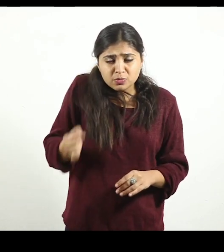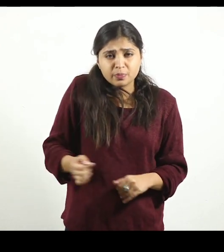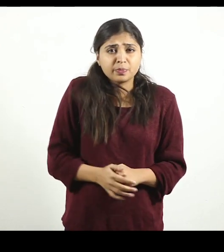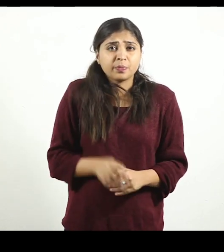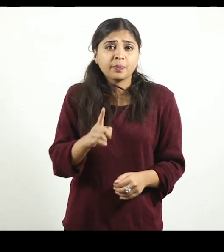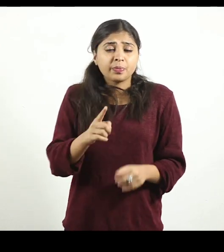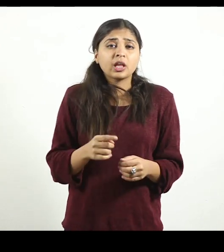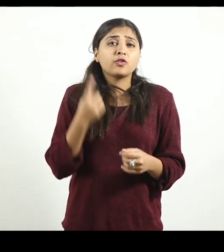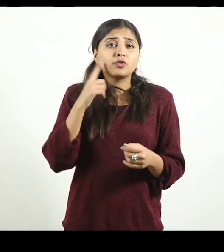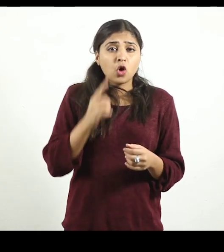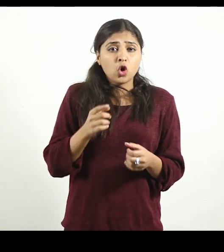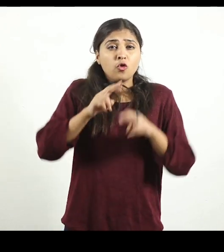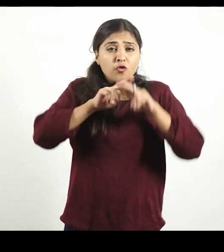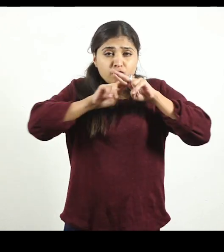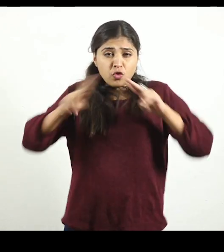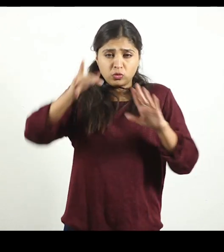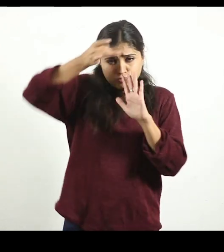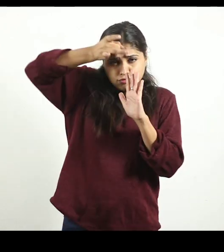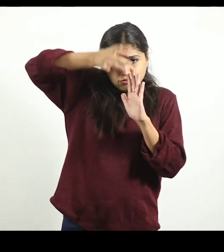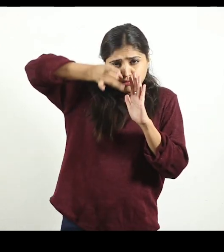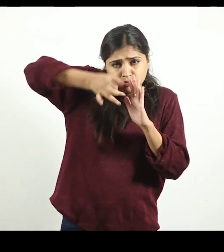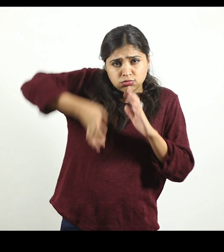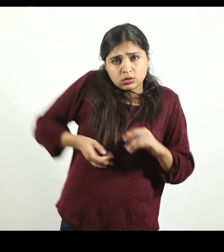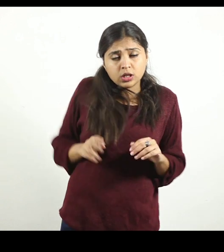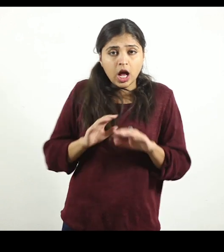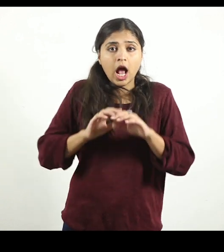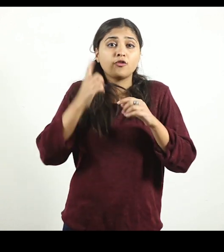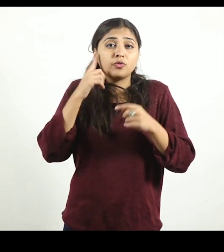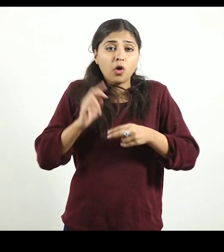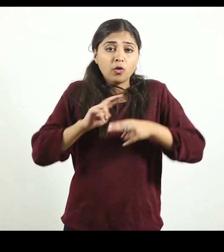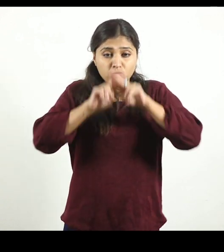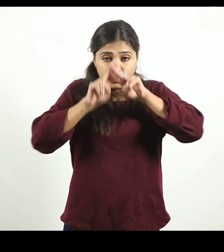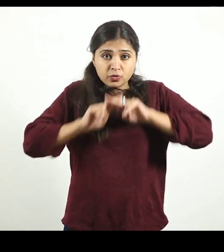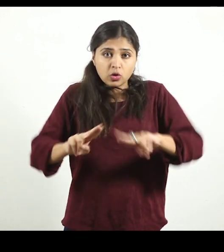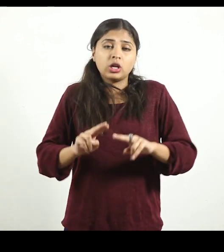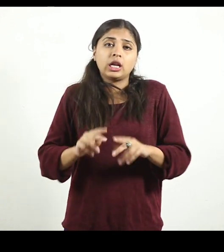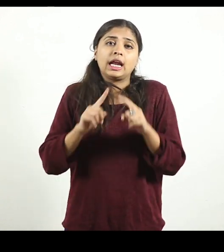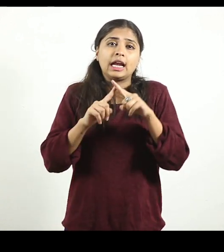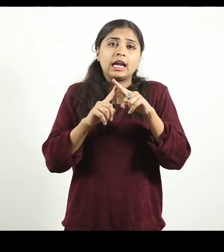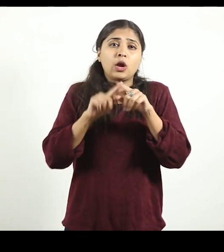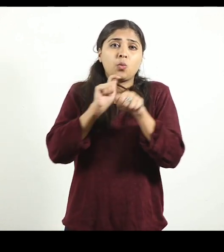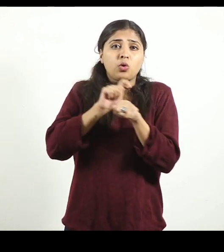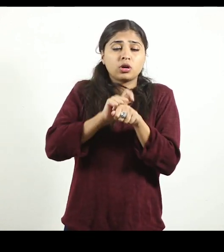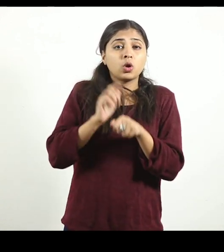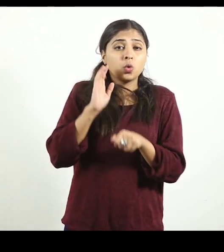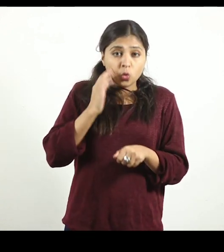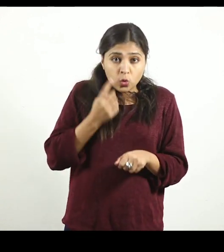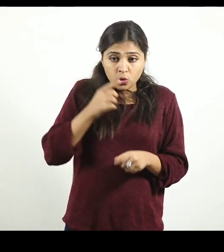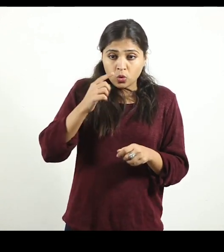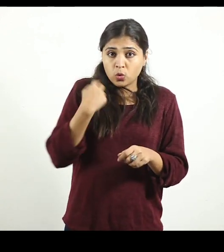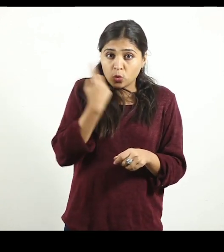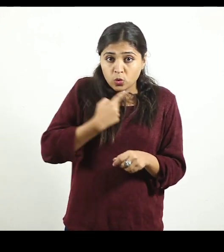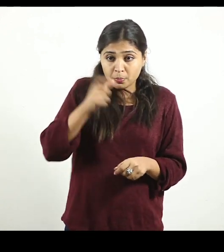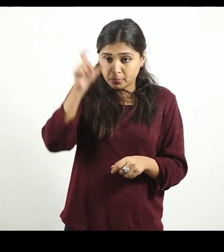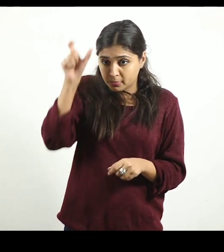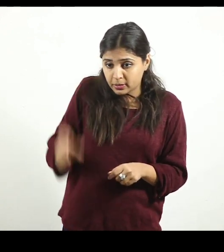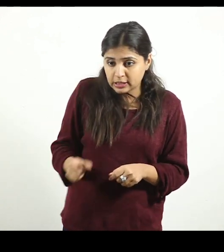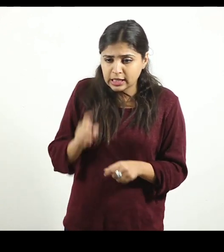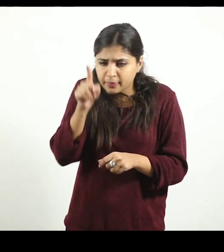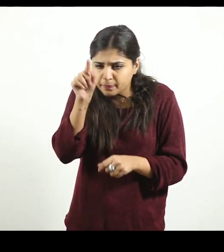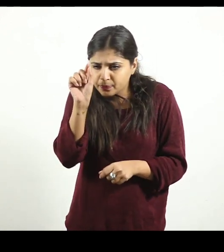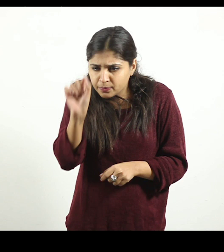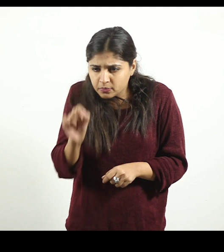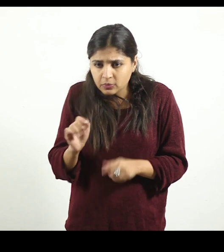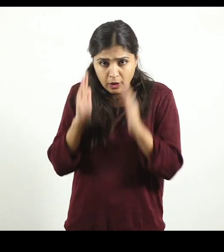Attention to detail is used to refer to thoroughness in completing a task. A person who pays attention to detail checks